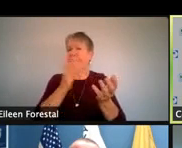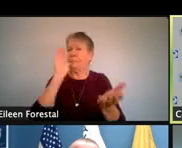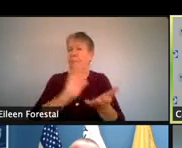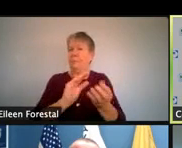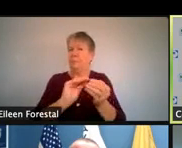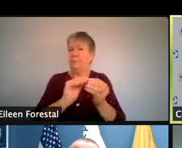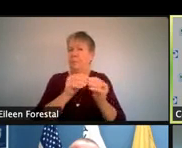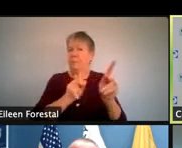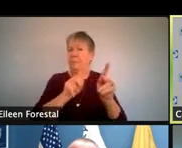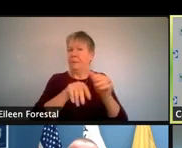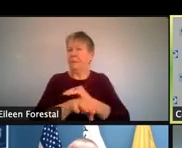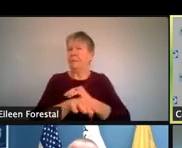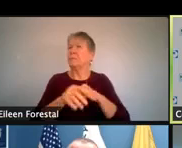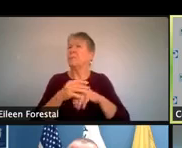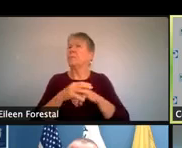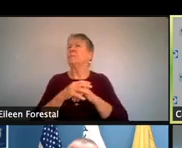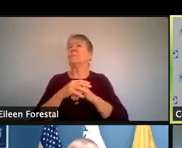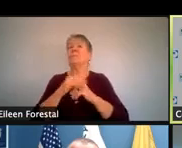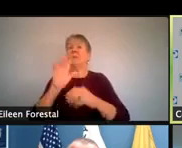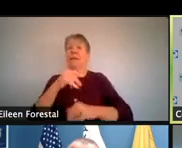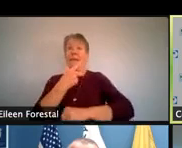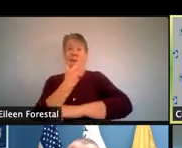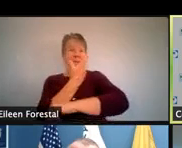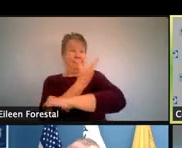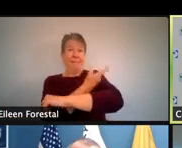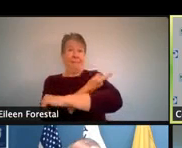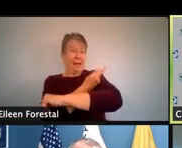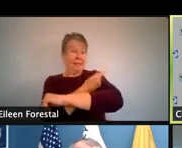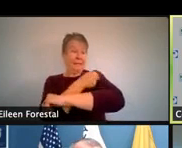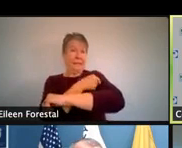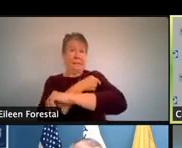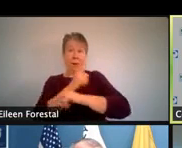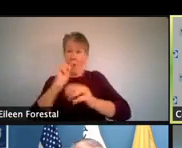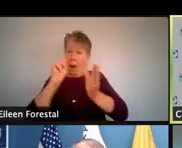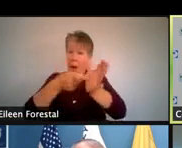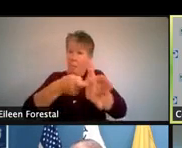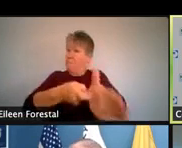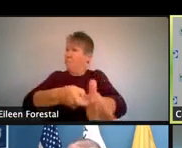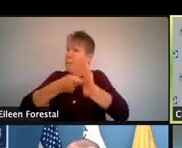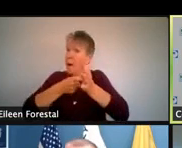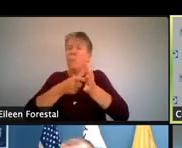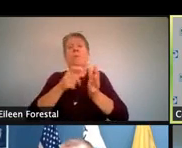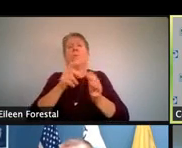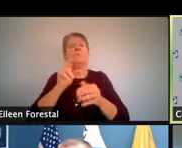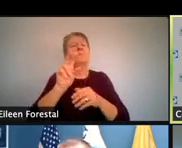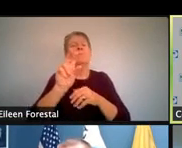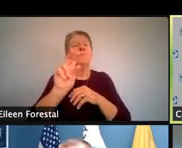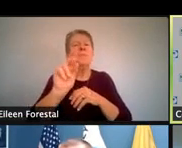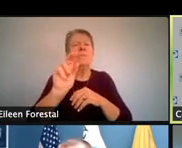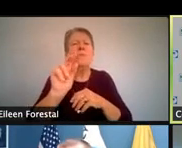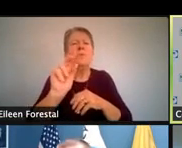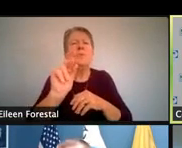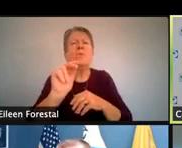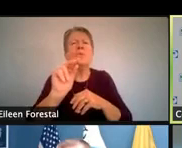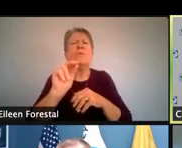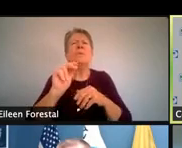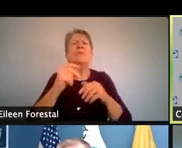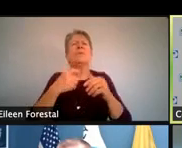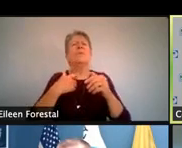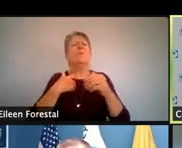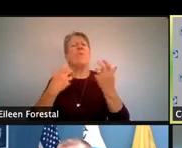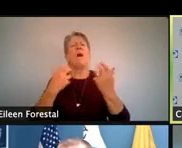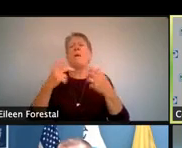public awareness and education, bringing in partners to help us reach